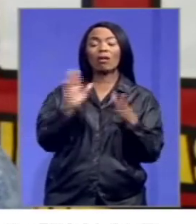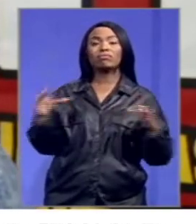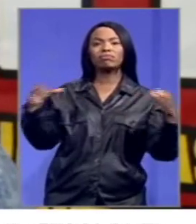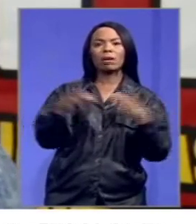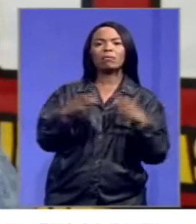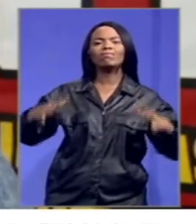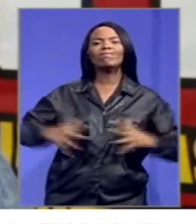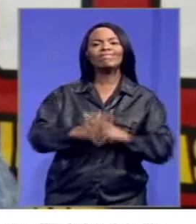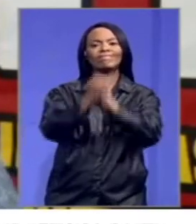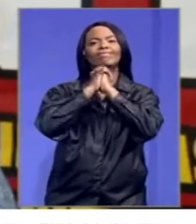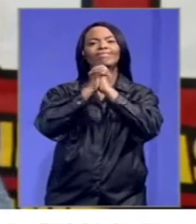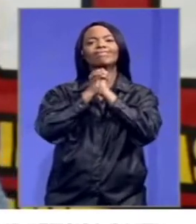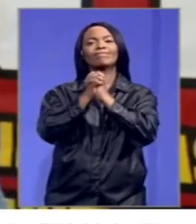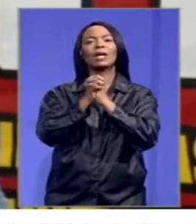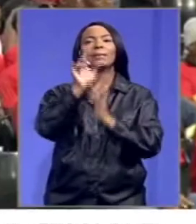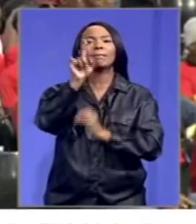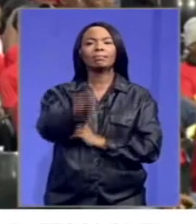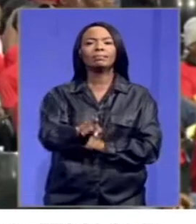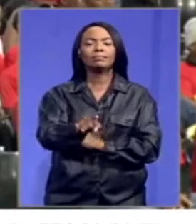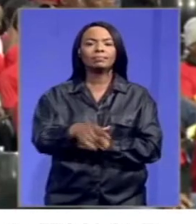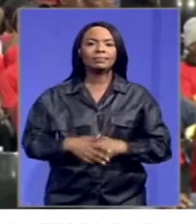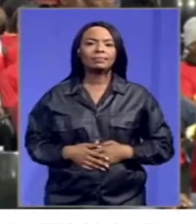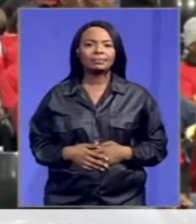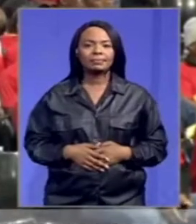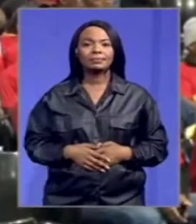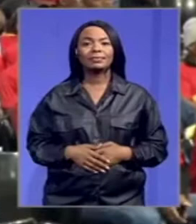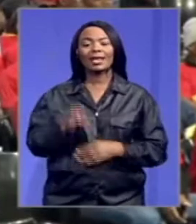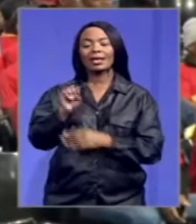kopane ditabeng tsa setjhaba. SABC e re